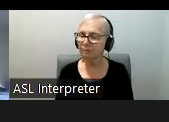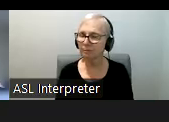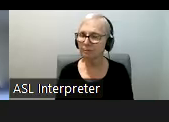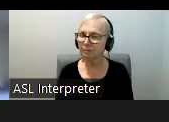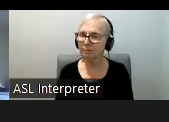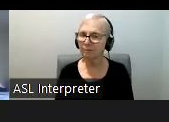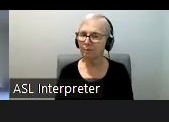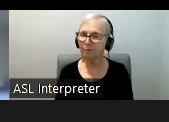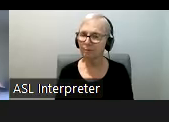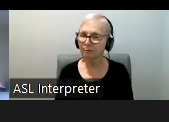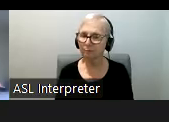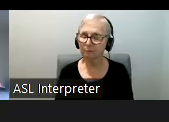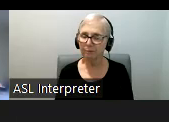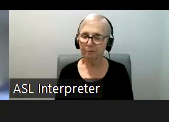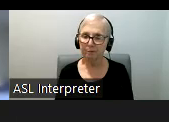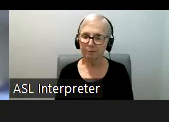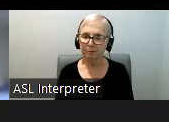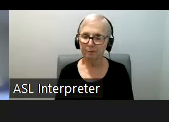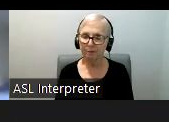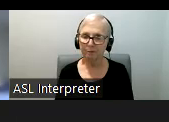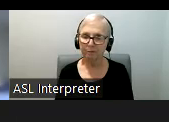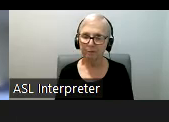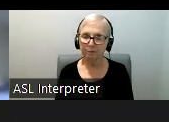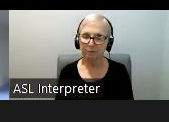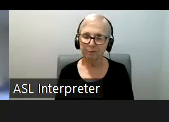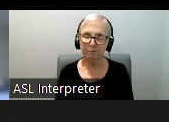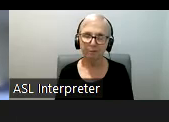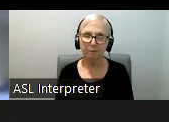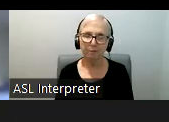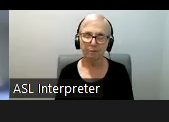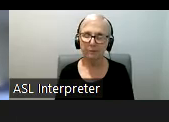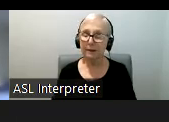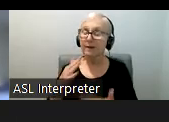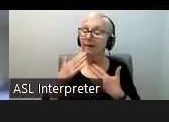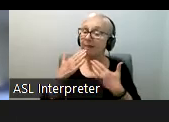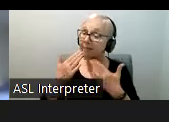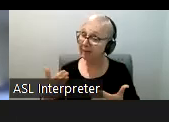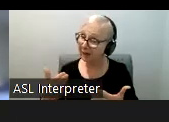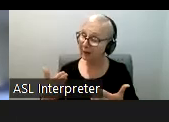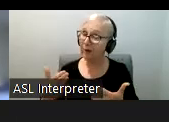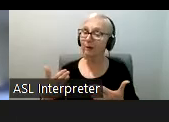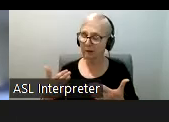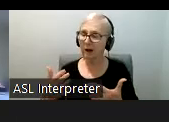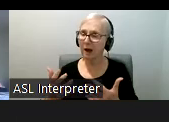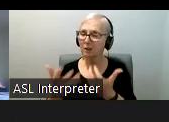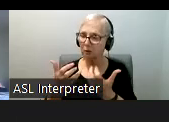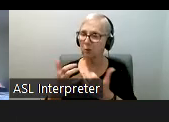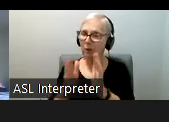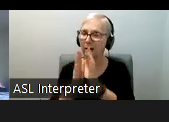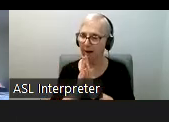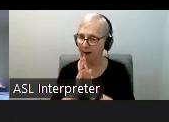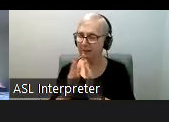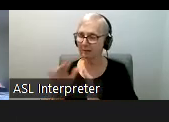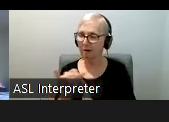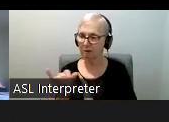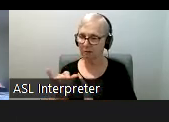And I think Carolyn has her hand up as well. Carolyn, go ahead. Yeah, thank you. I just wanted to ask also,